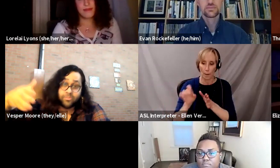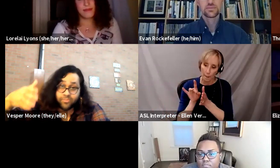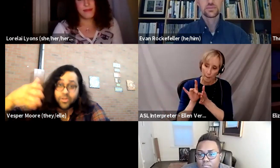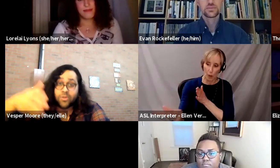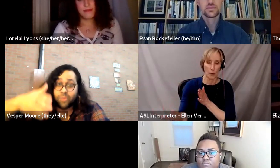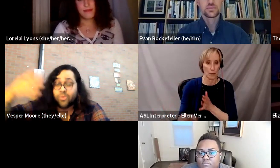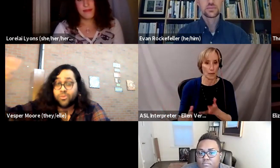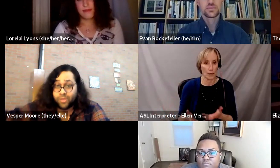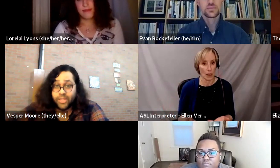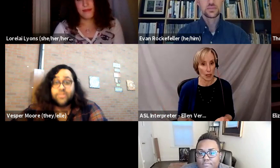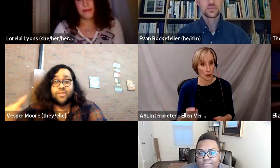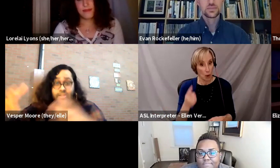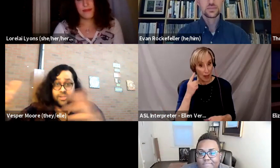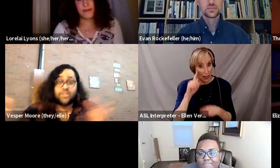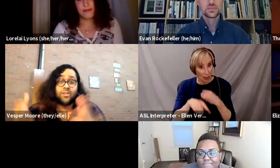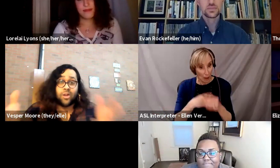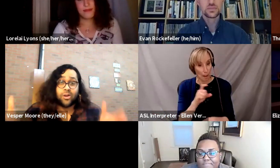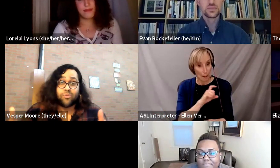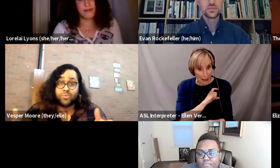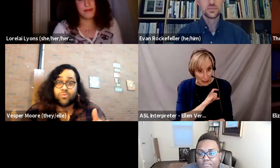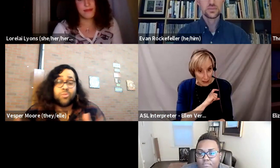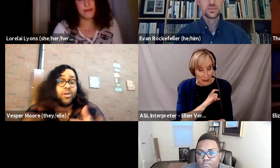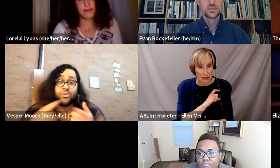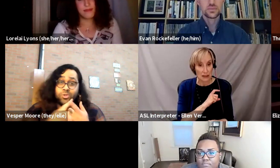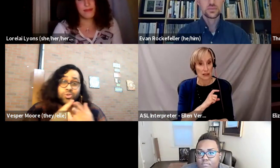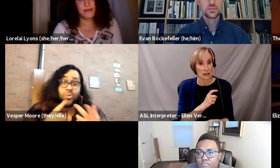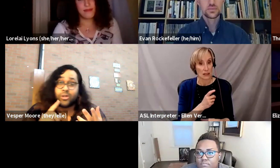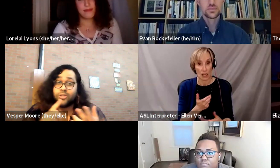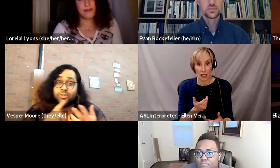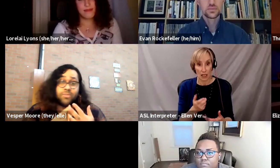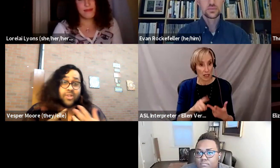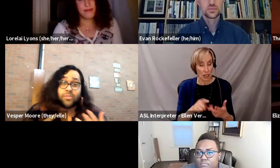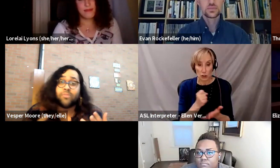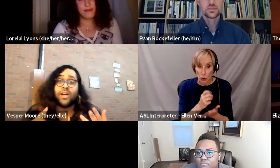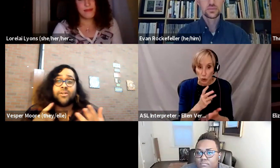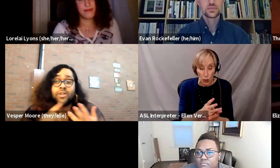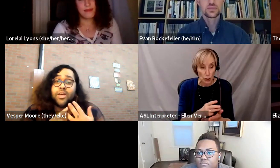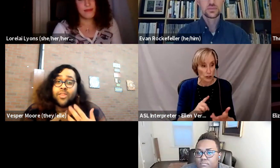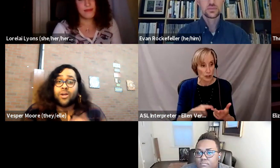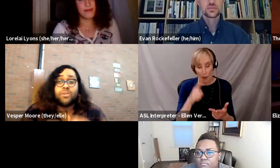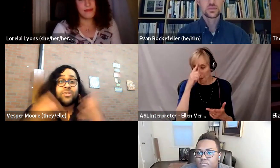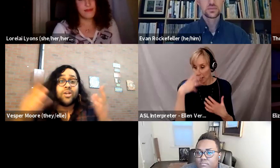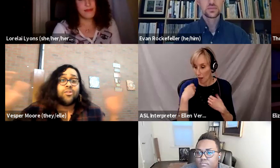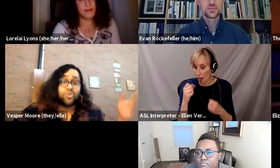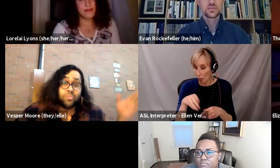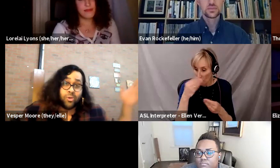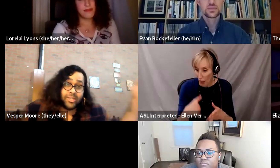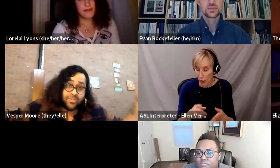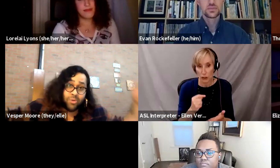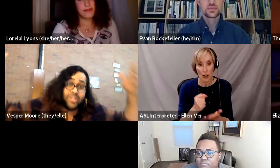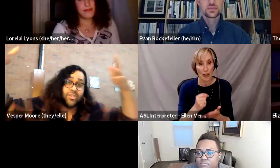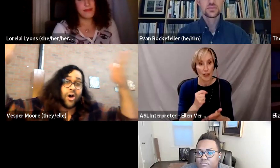from both police that exist in a law enforcement role, but also social workers, mental health providers, therapists, others